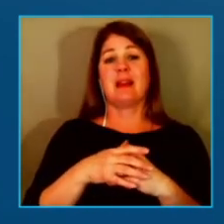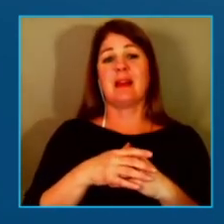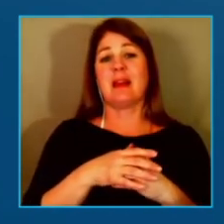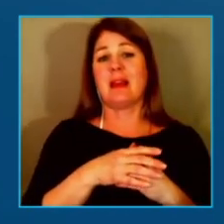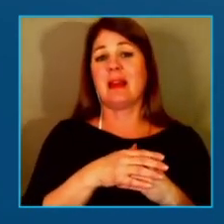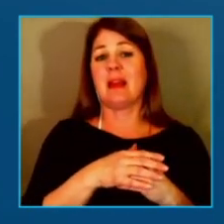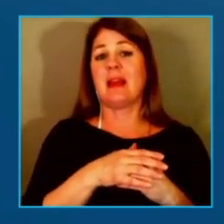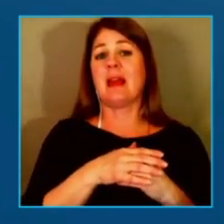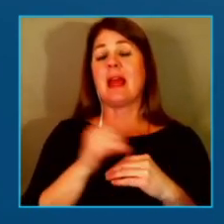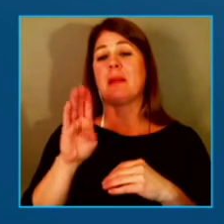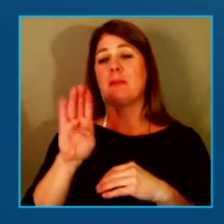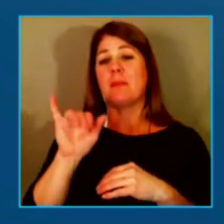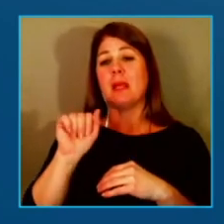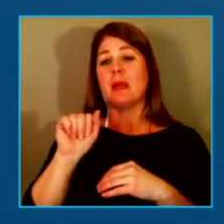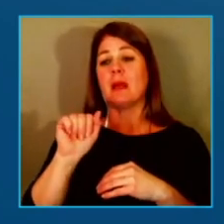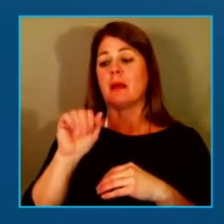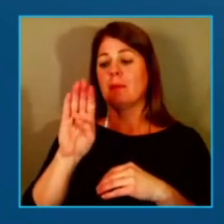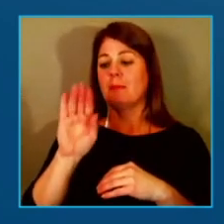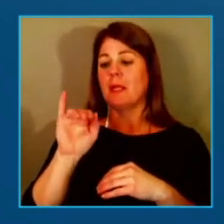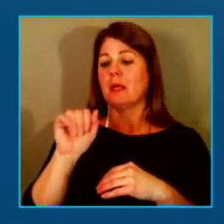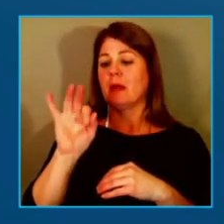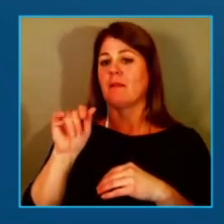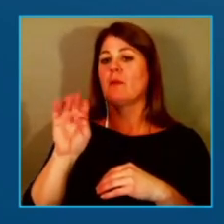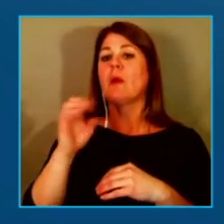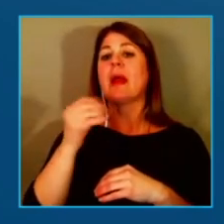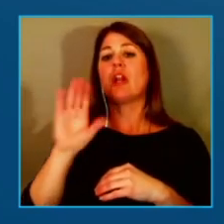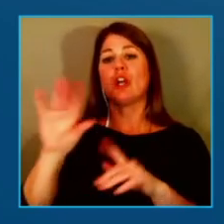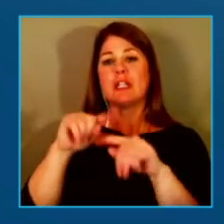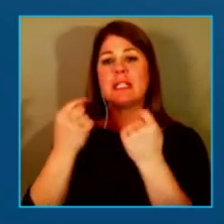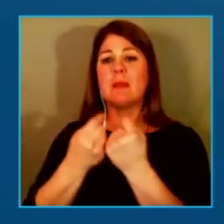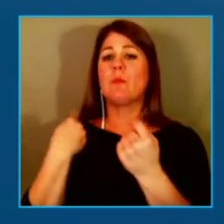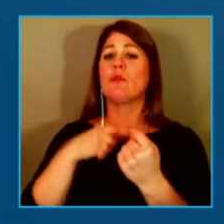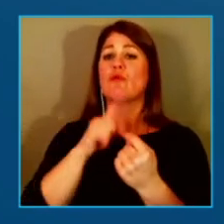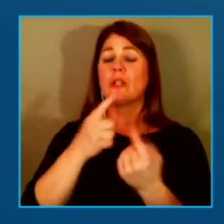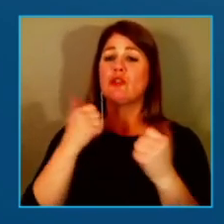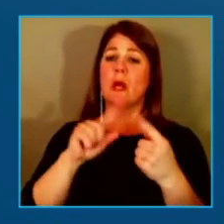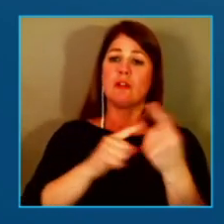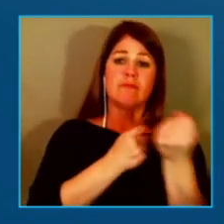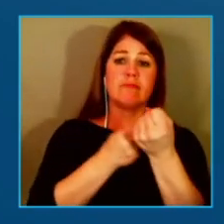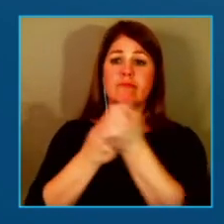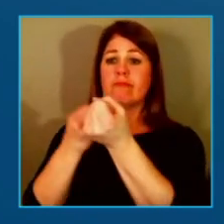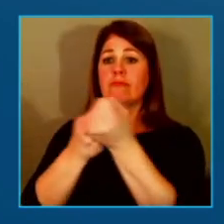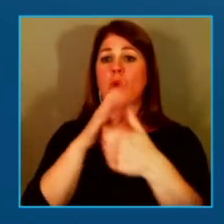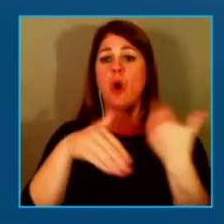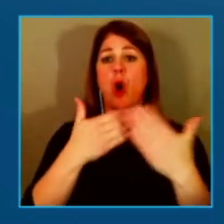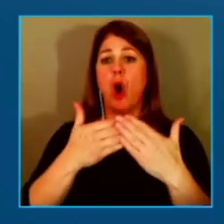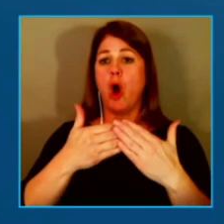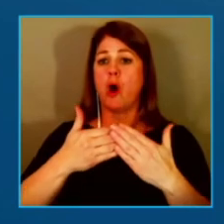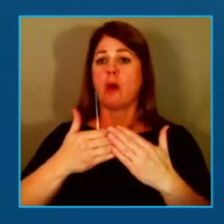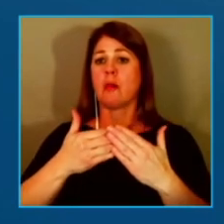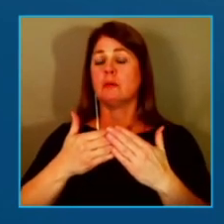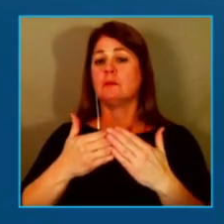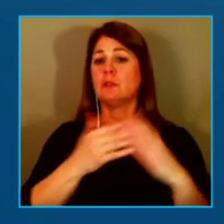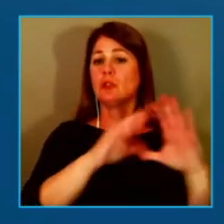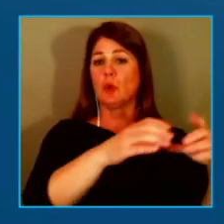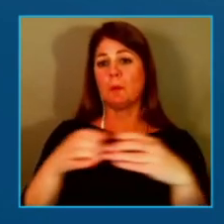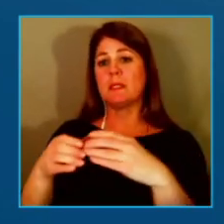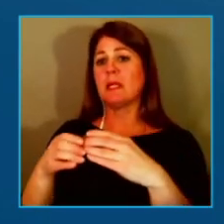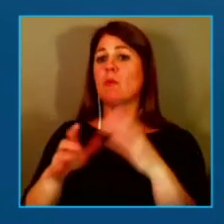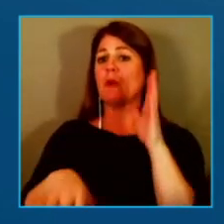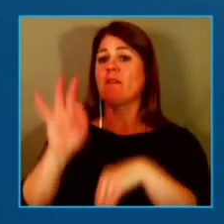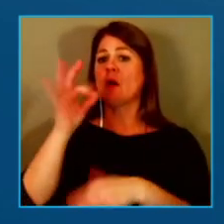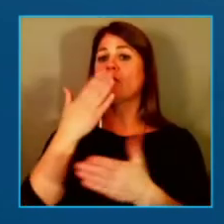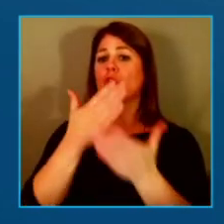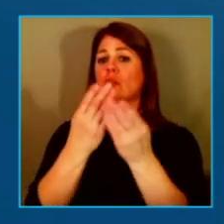team, that we have really tried to engage all sides, and I think we wound up with a very good solution. I